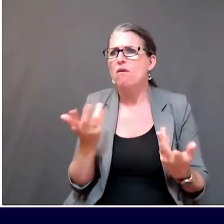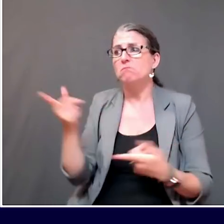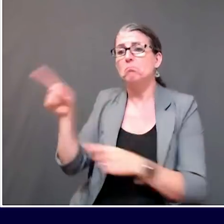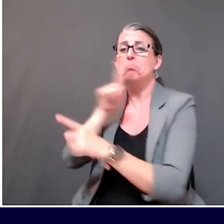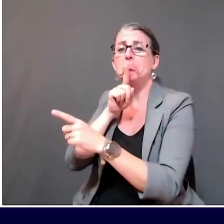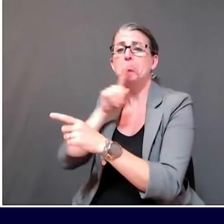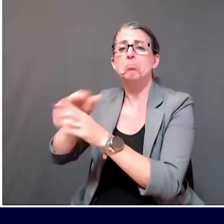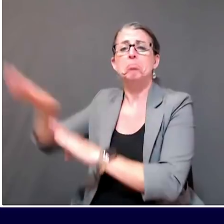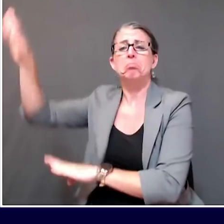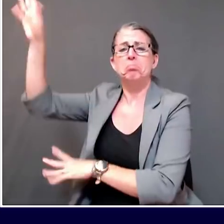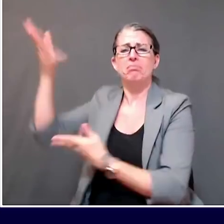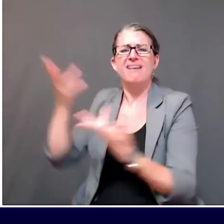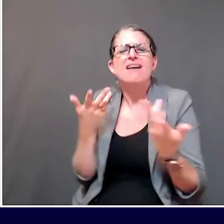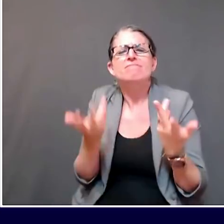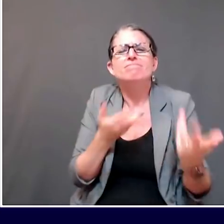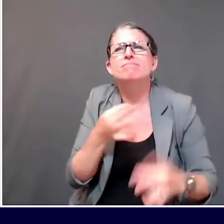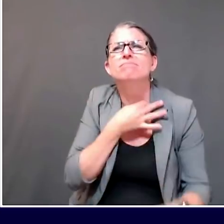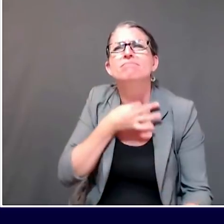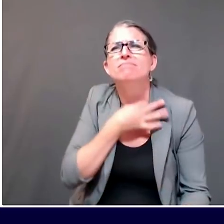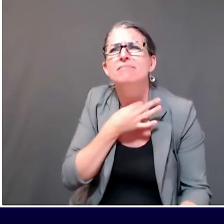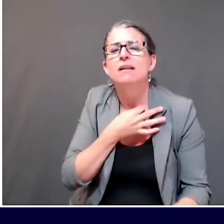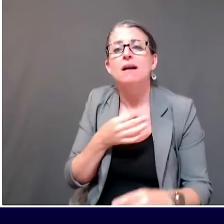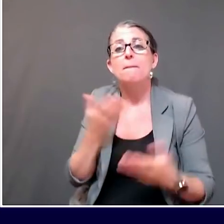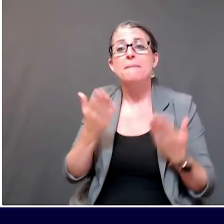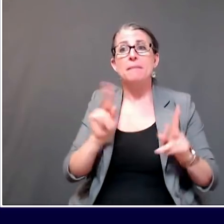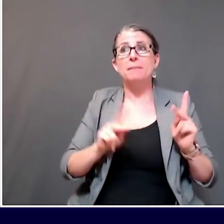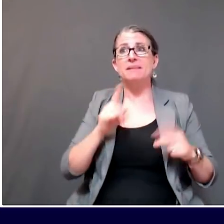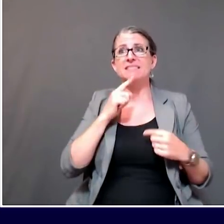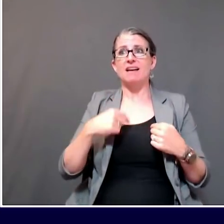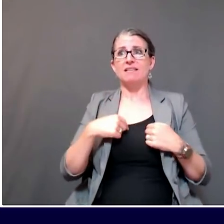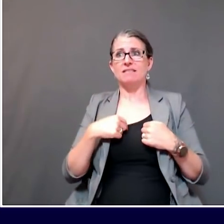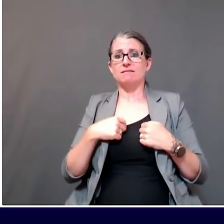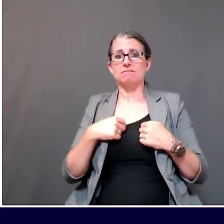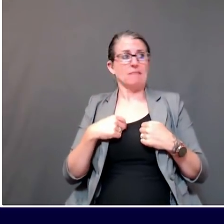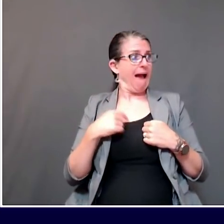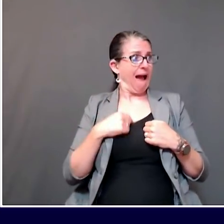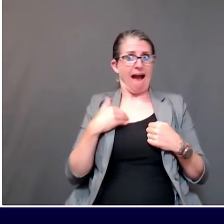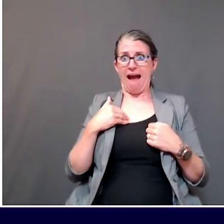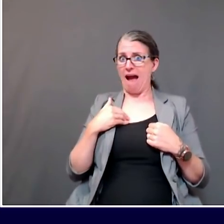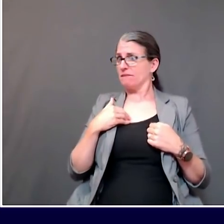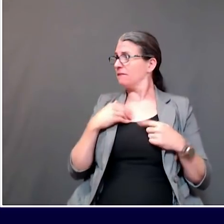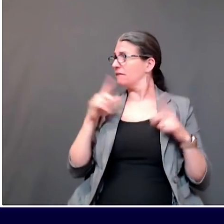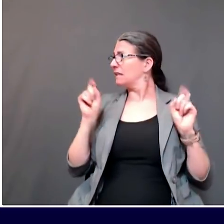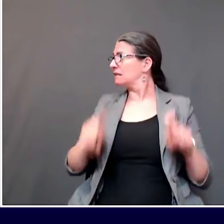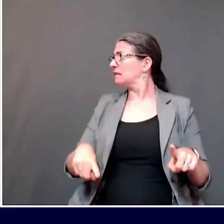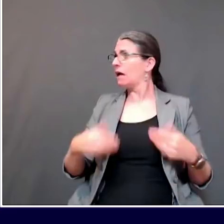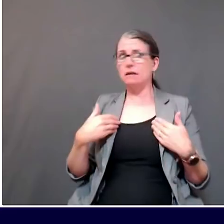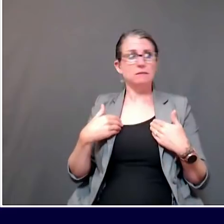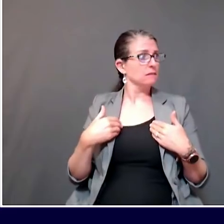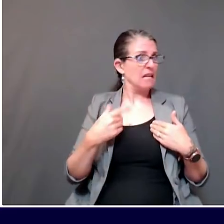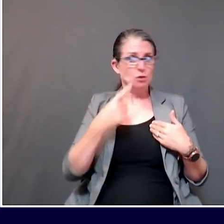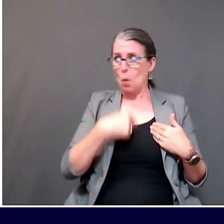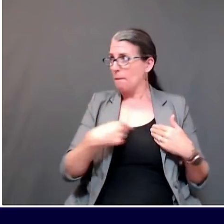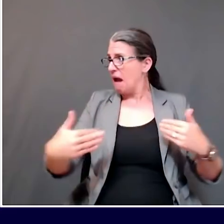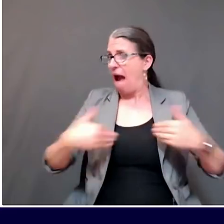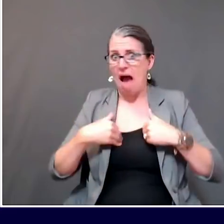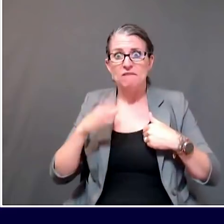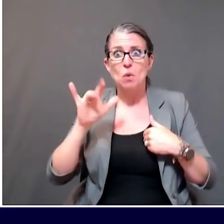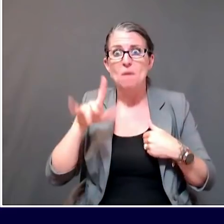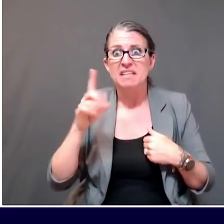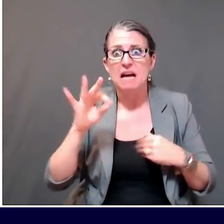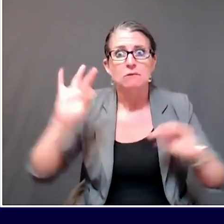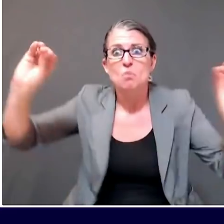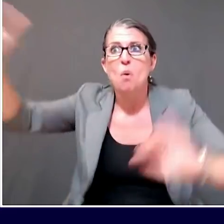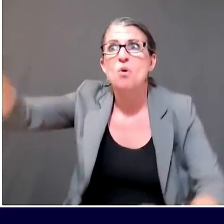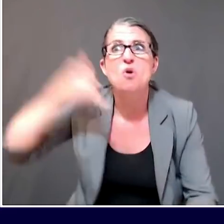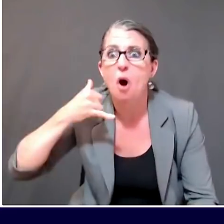contact tracing at all when they tested positive. So are you responsible for that if we find out that someone returns back to their home state,